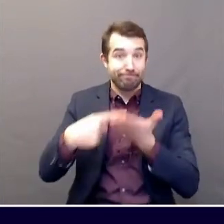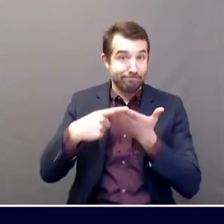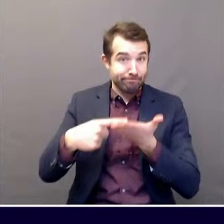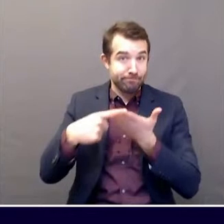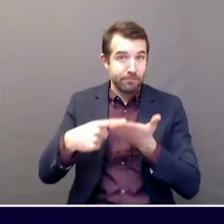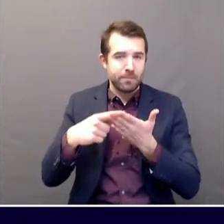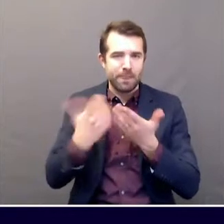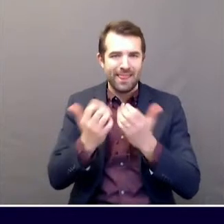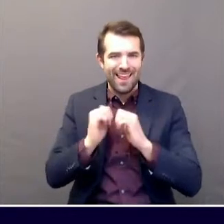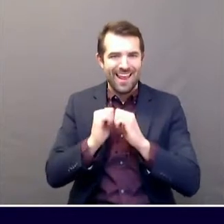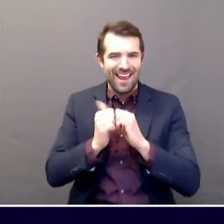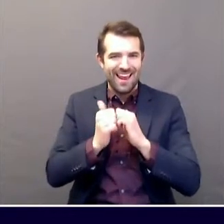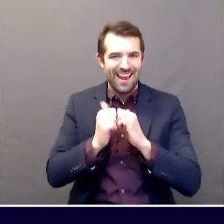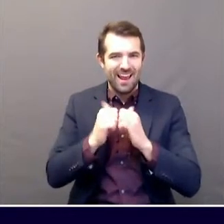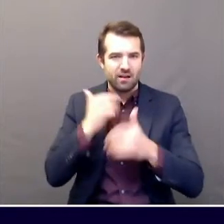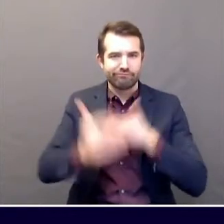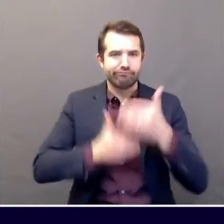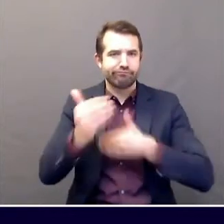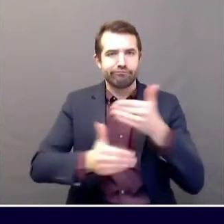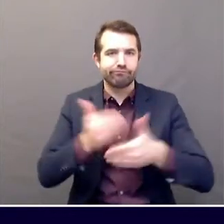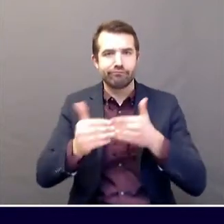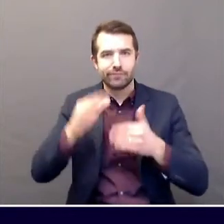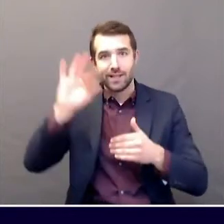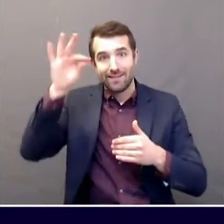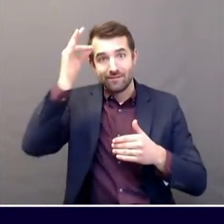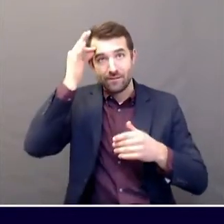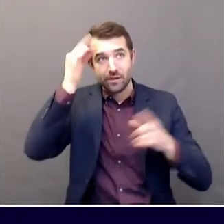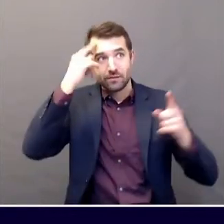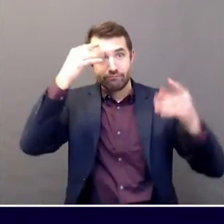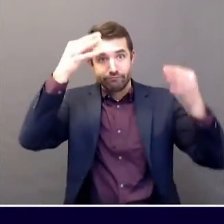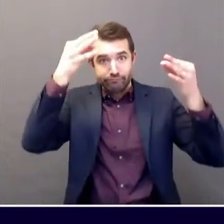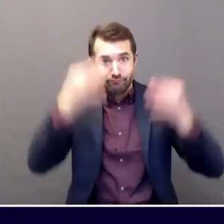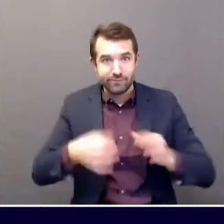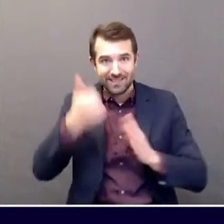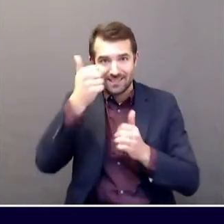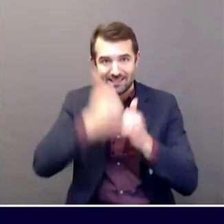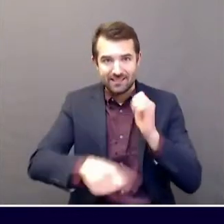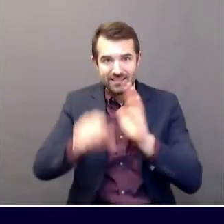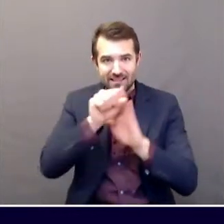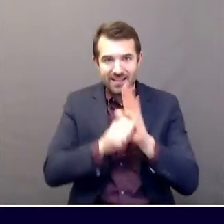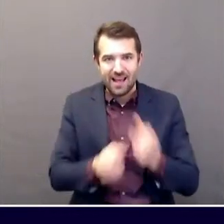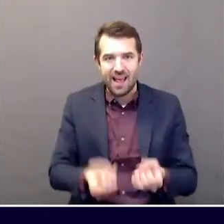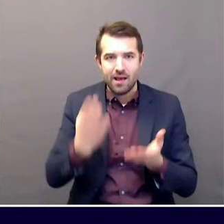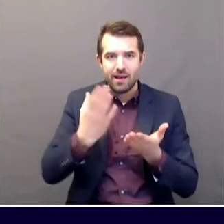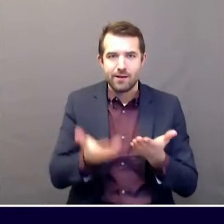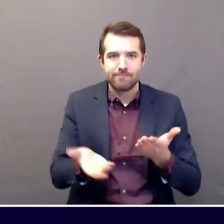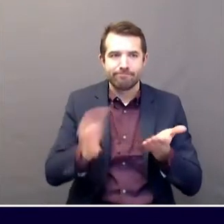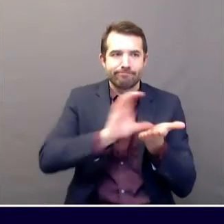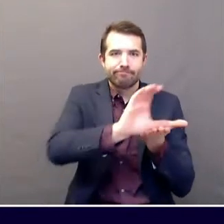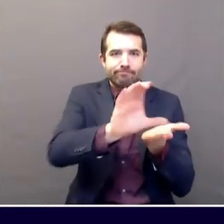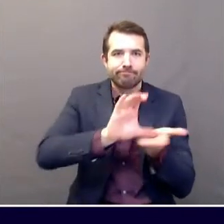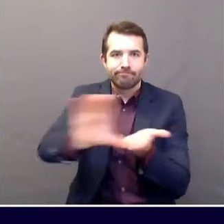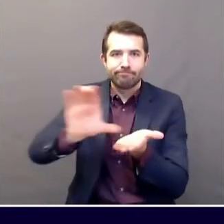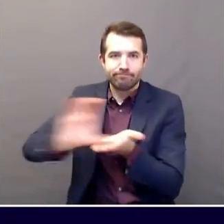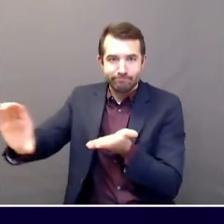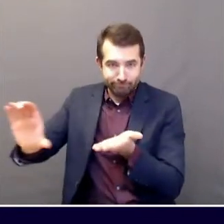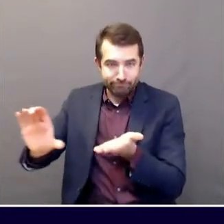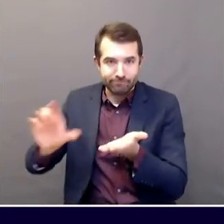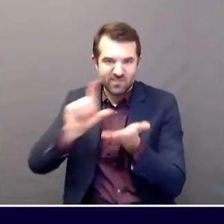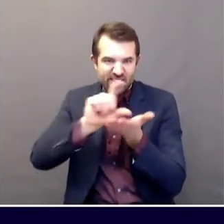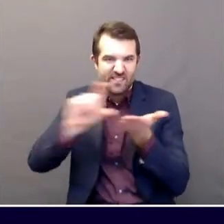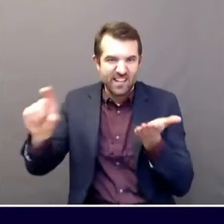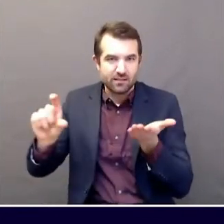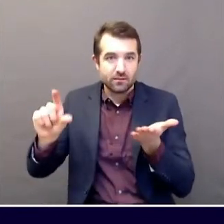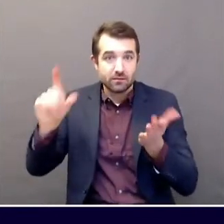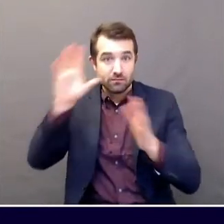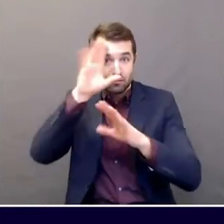of vaccine are made to states. The Biden administration, as recently as yesterday, has reaffirmed that they will be sticking